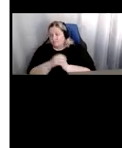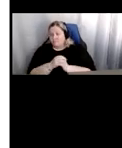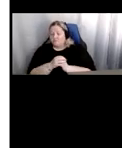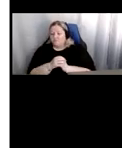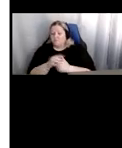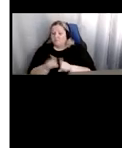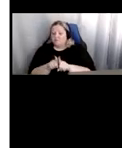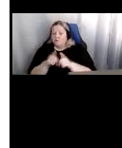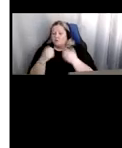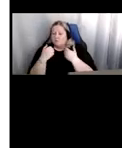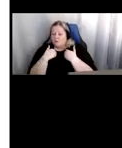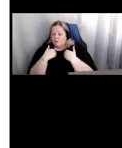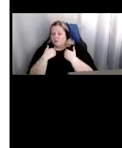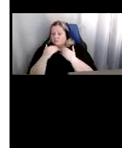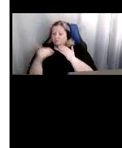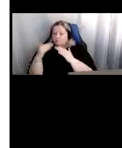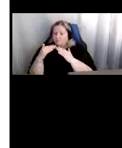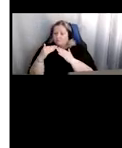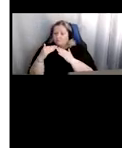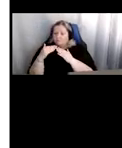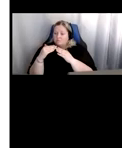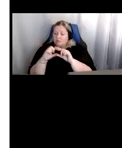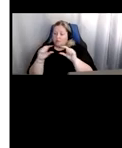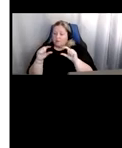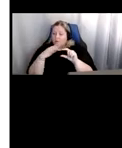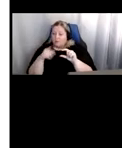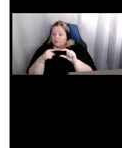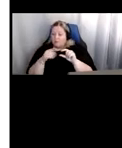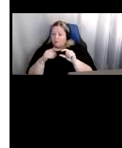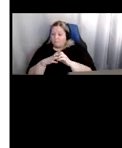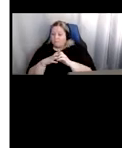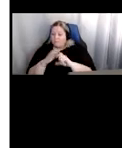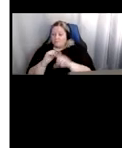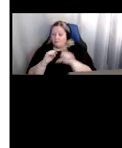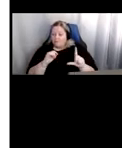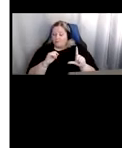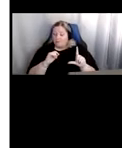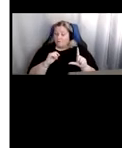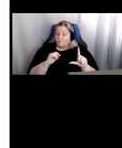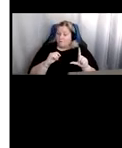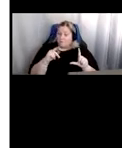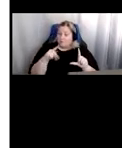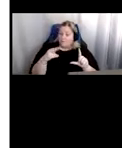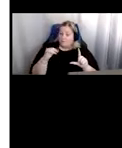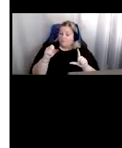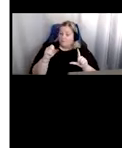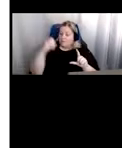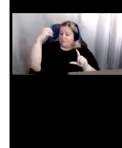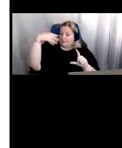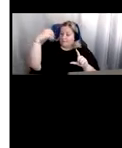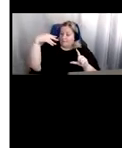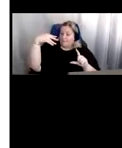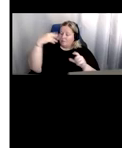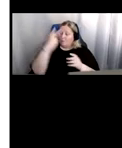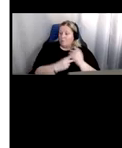also have above that is the electrical outlet adapters I was talking about. To the left of that, we have the Philips Hue Light Bulbs. These are in both